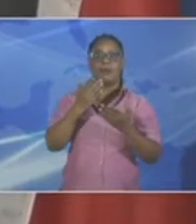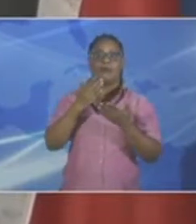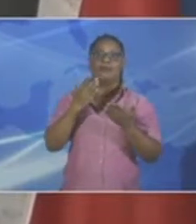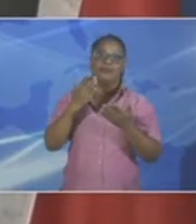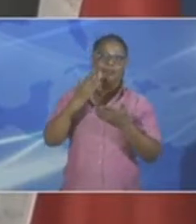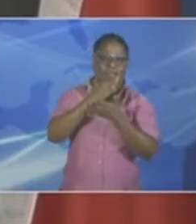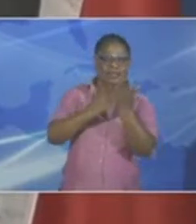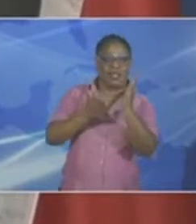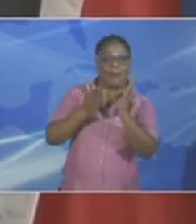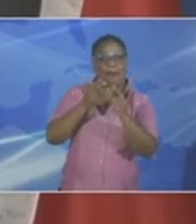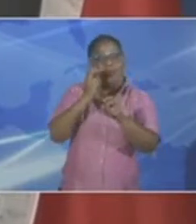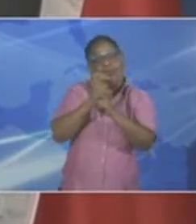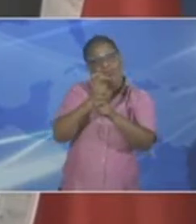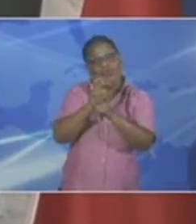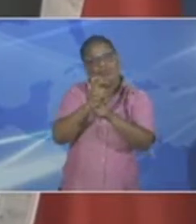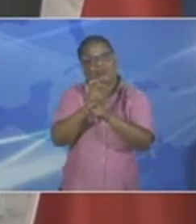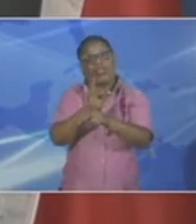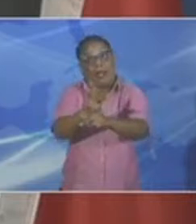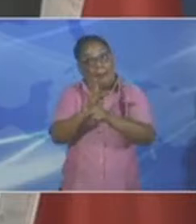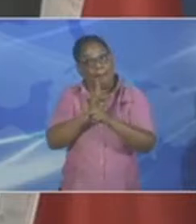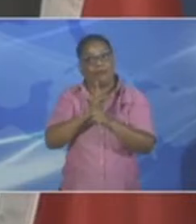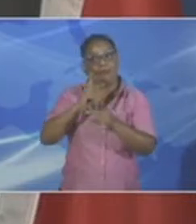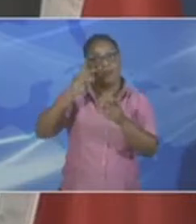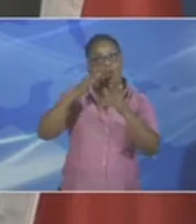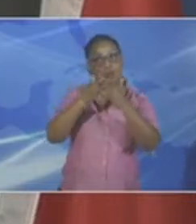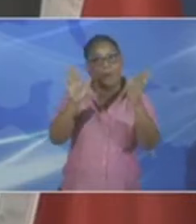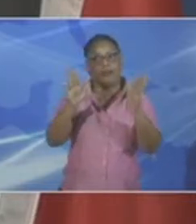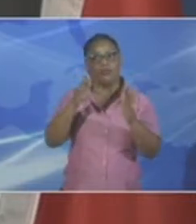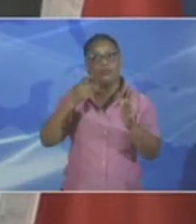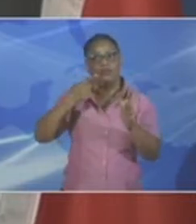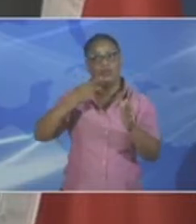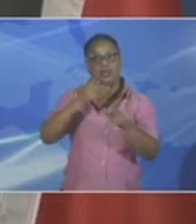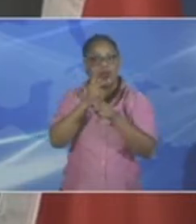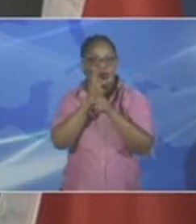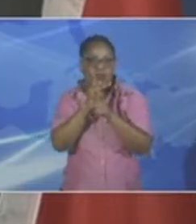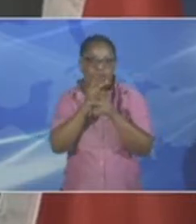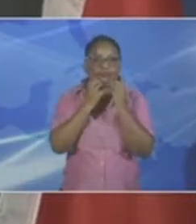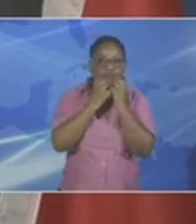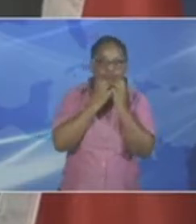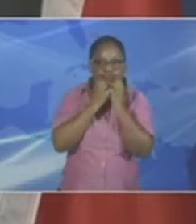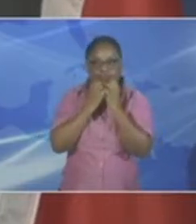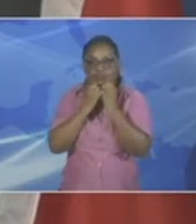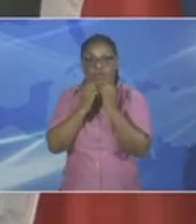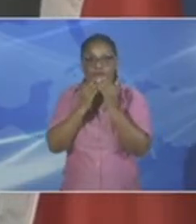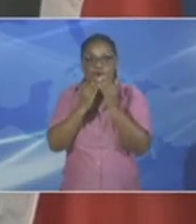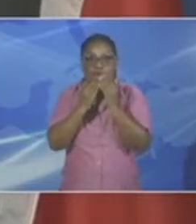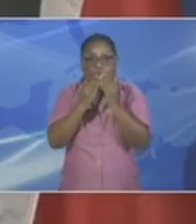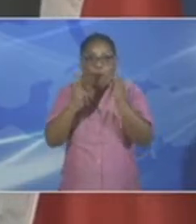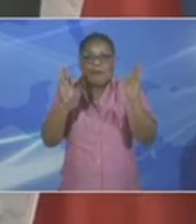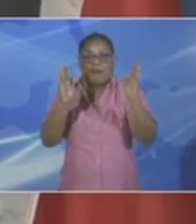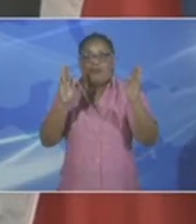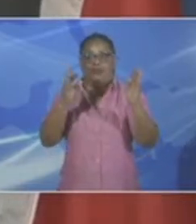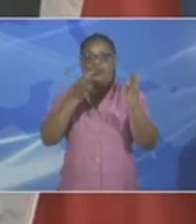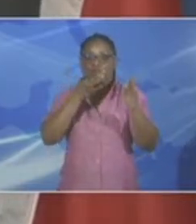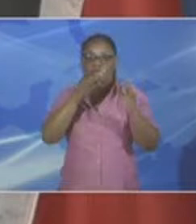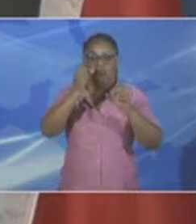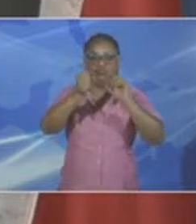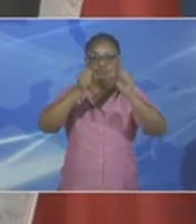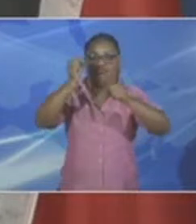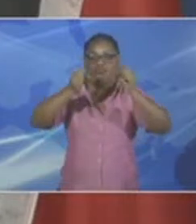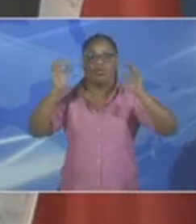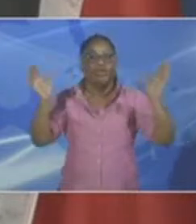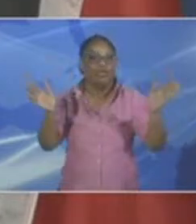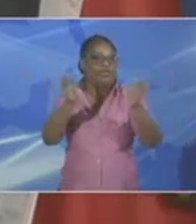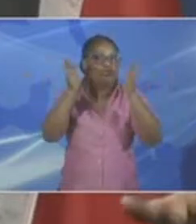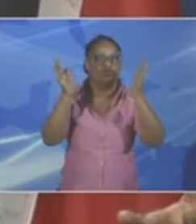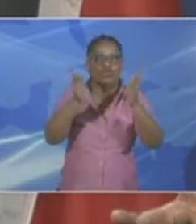can look back and say we carefully and cautiously opened the doors, brought out the numbers, encouraged our children to be vaccinated. Many of them, I